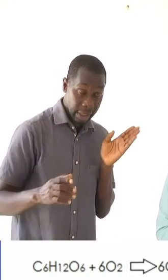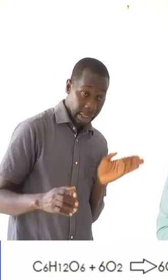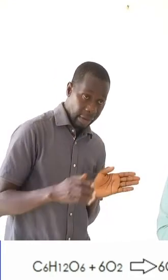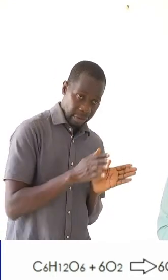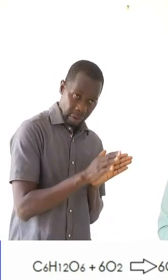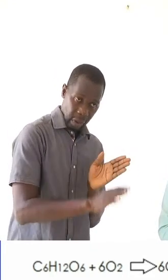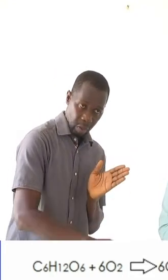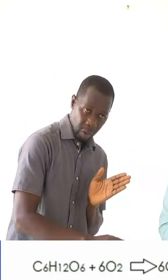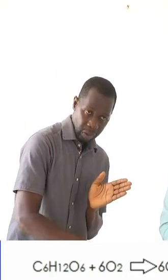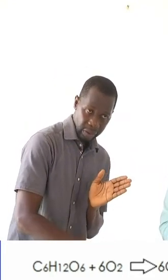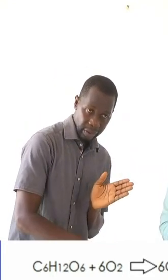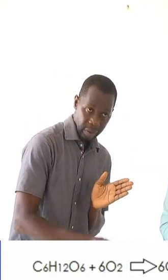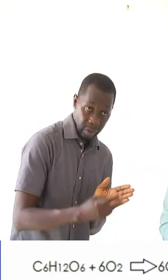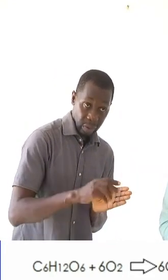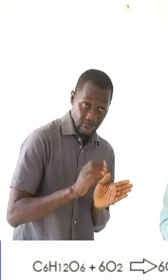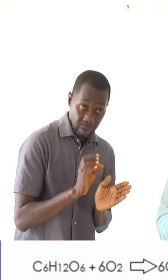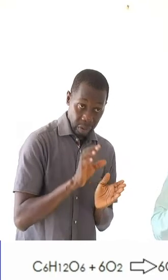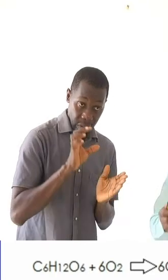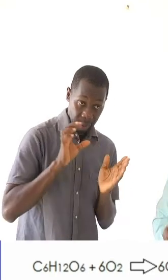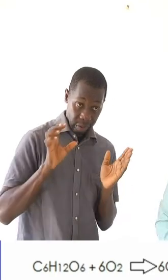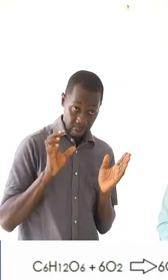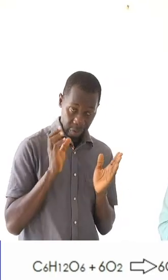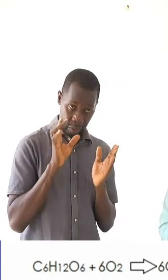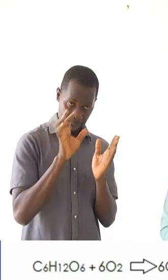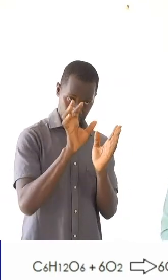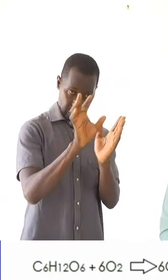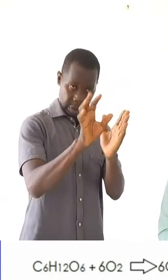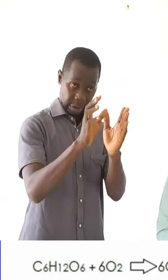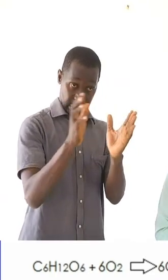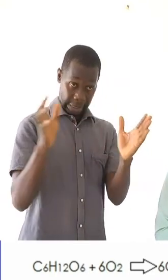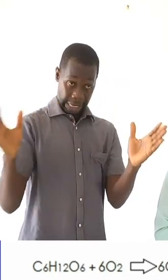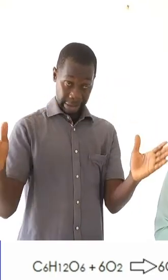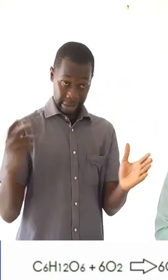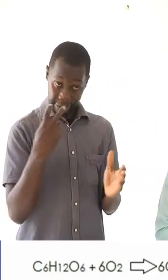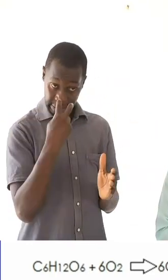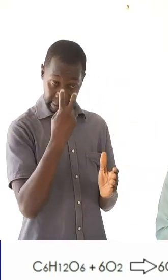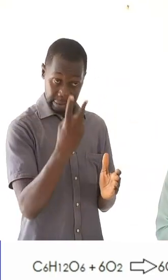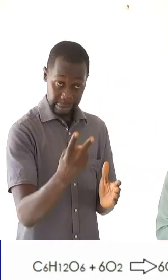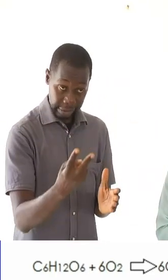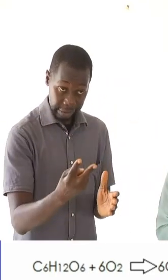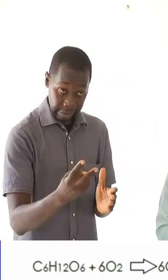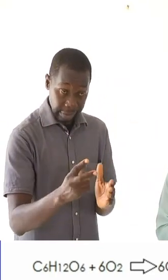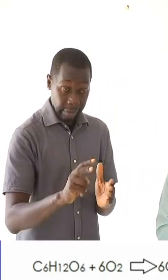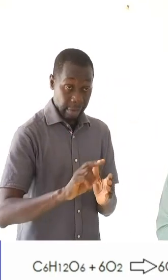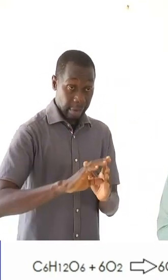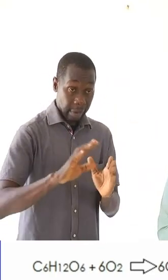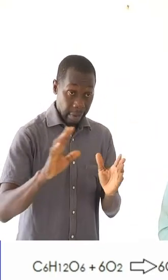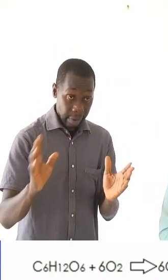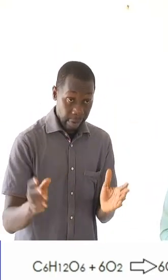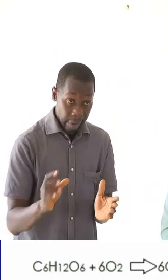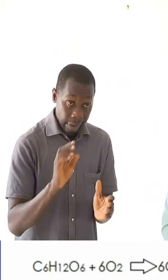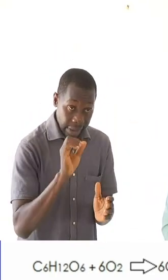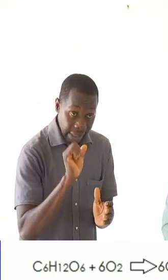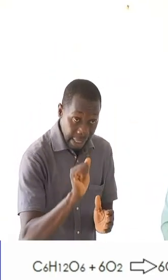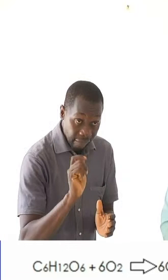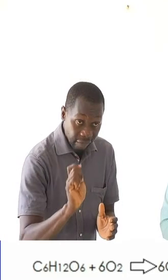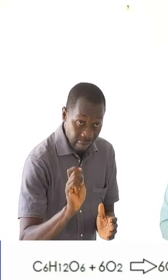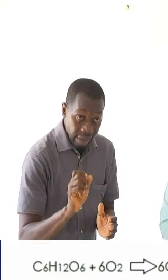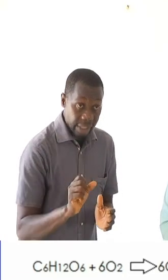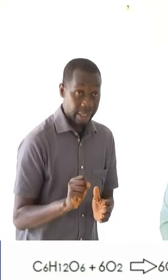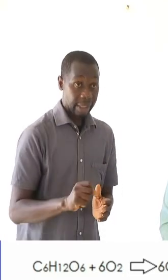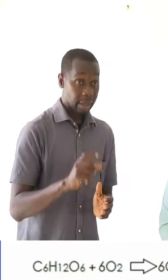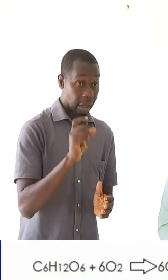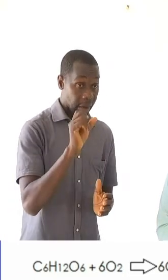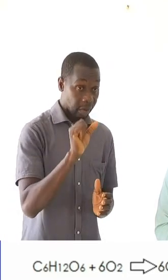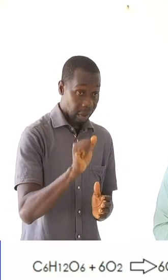bottom, okay, they've zoomed in. That is, they've made the picture larger so you can see the alveoli. One